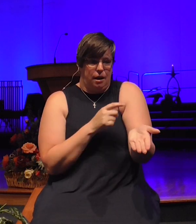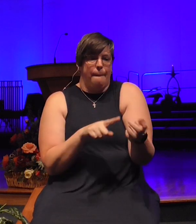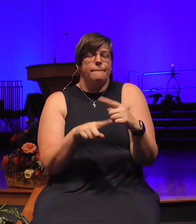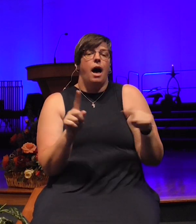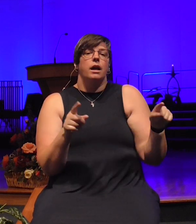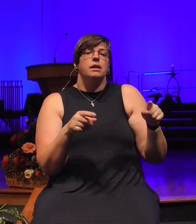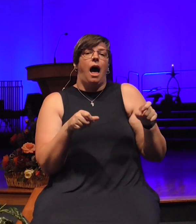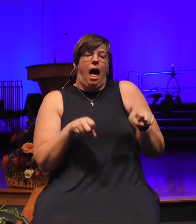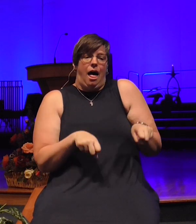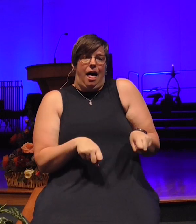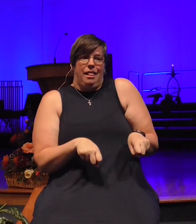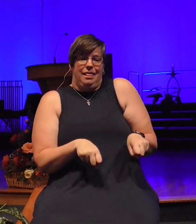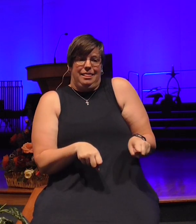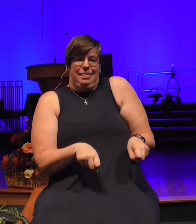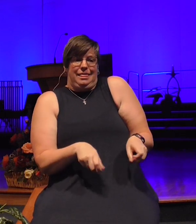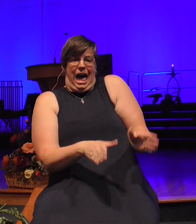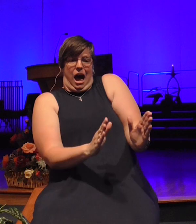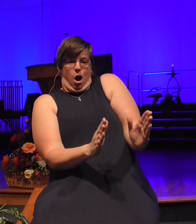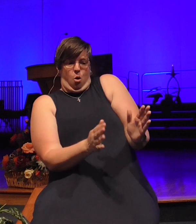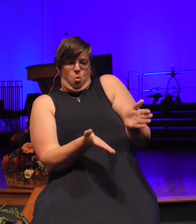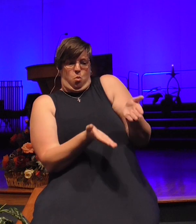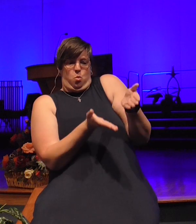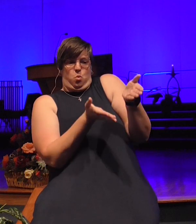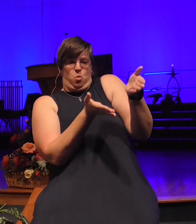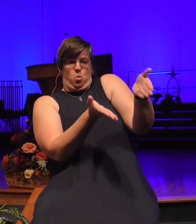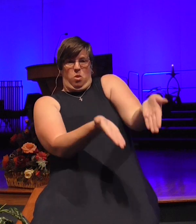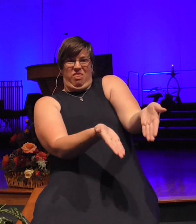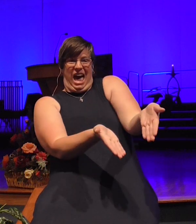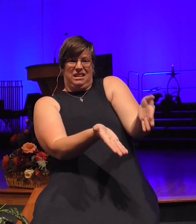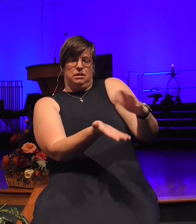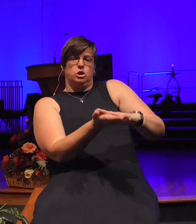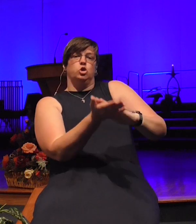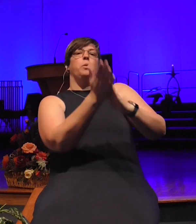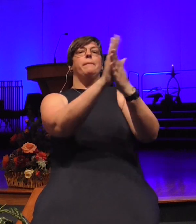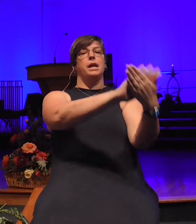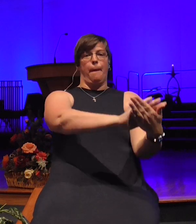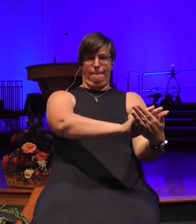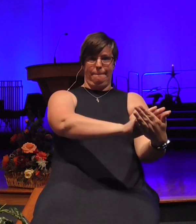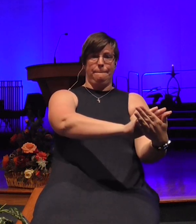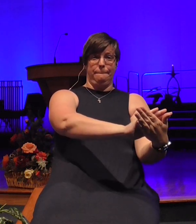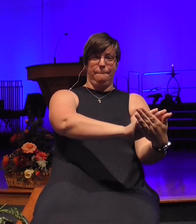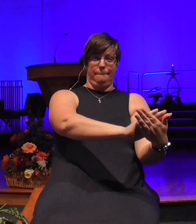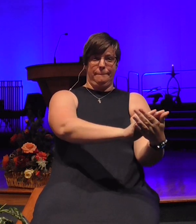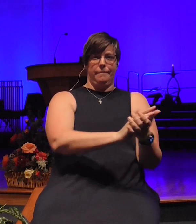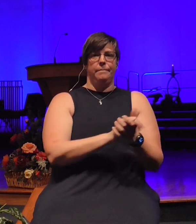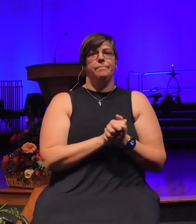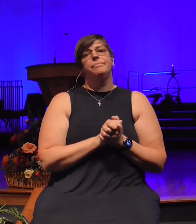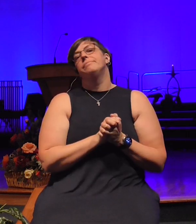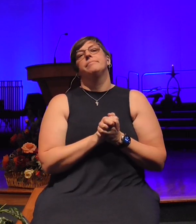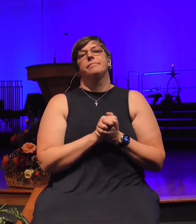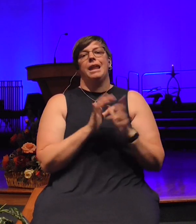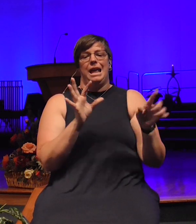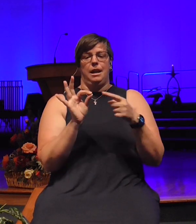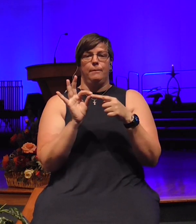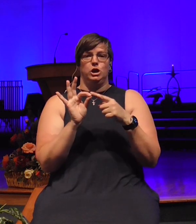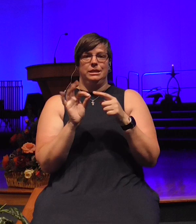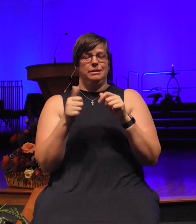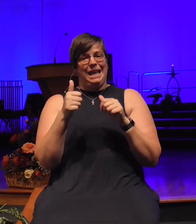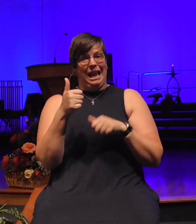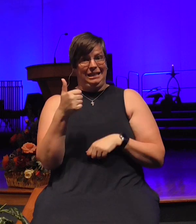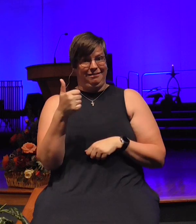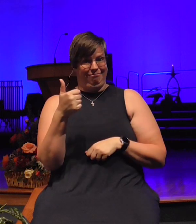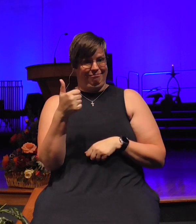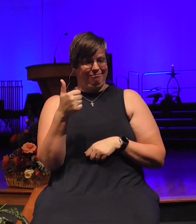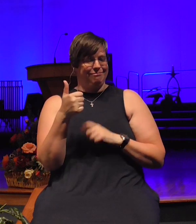But allow a power greater than you are to let it become. And lastly,